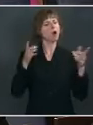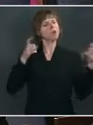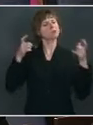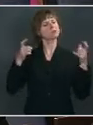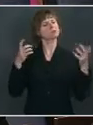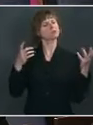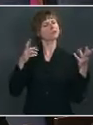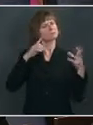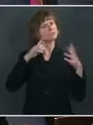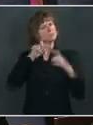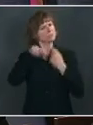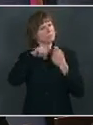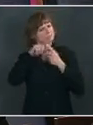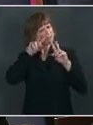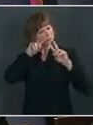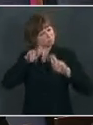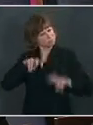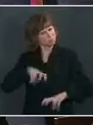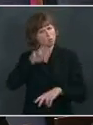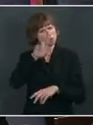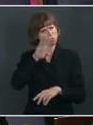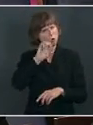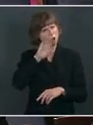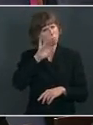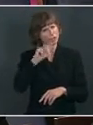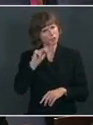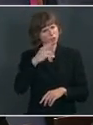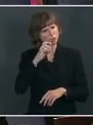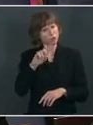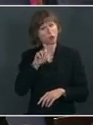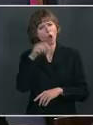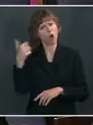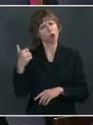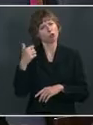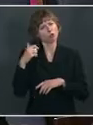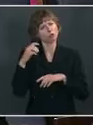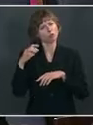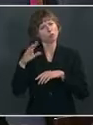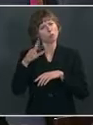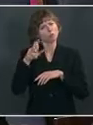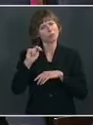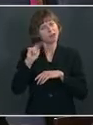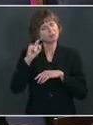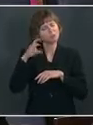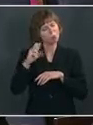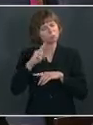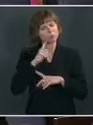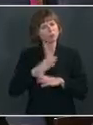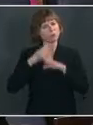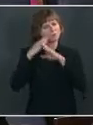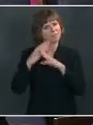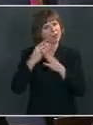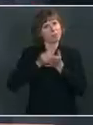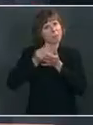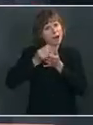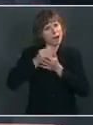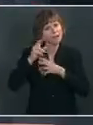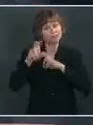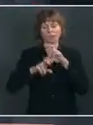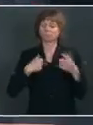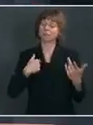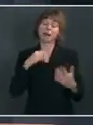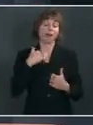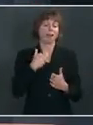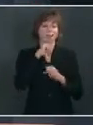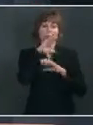specifically looking at Robinhood and other platforms' decision to prevent retail investors from purchasing certain stocks like GameStop? I don't have anything